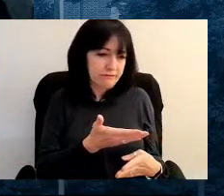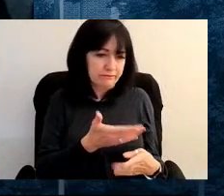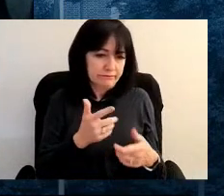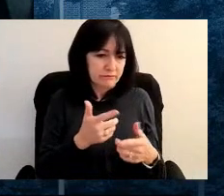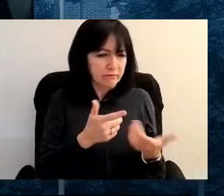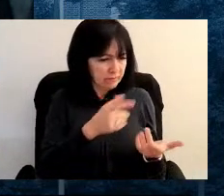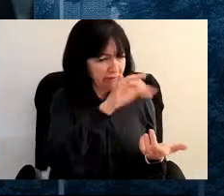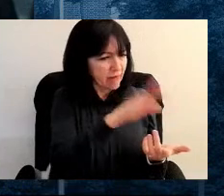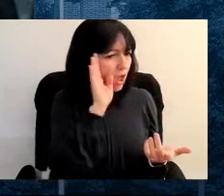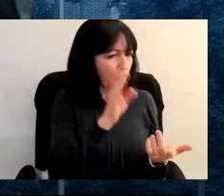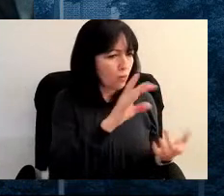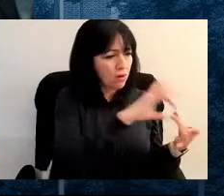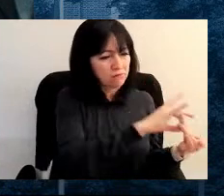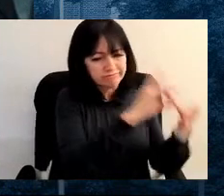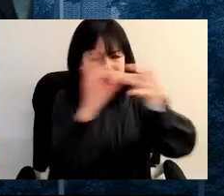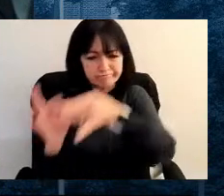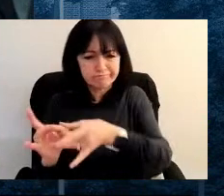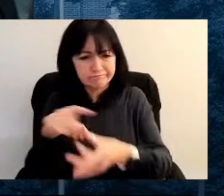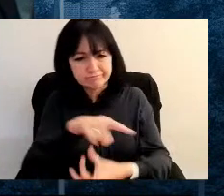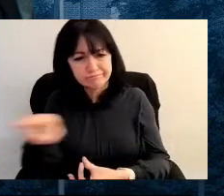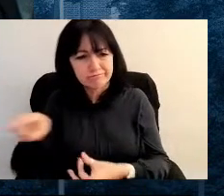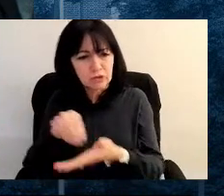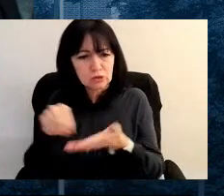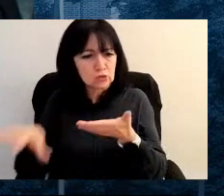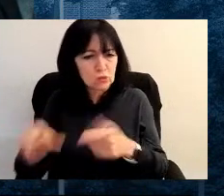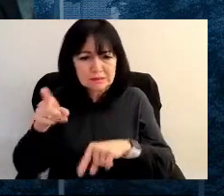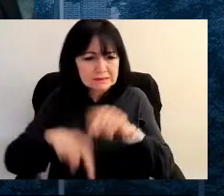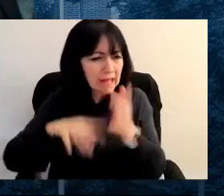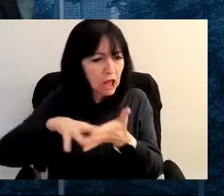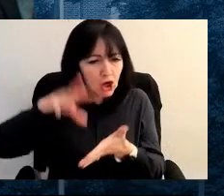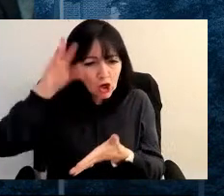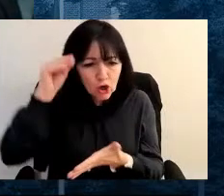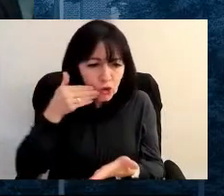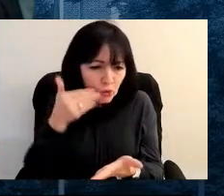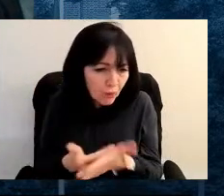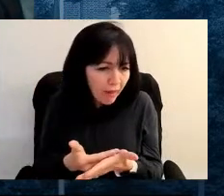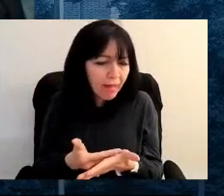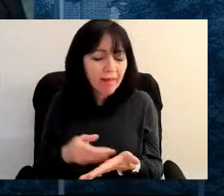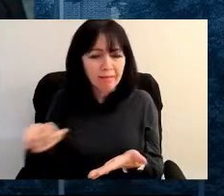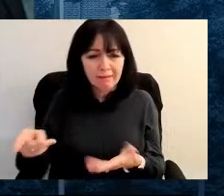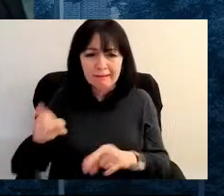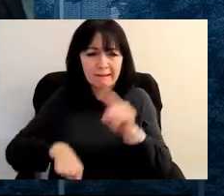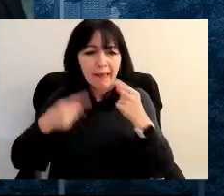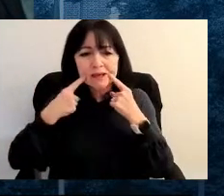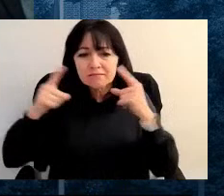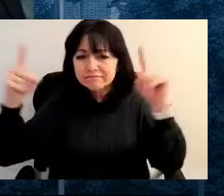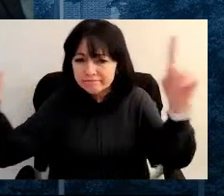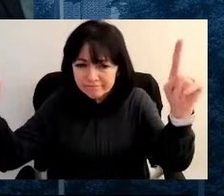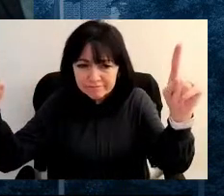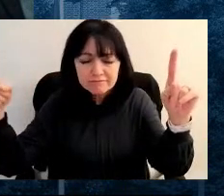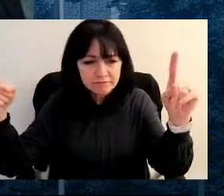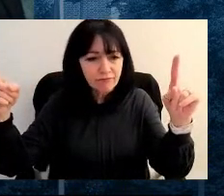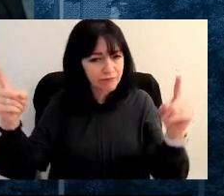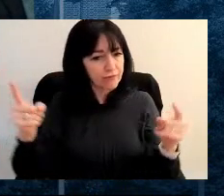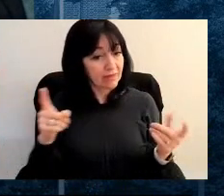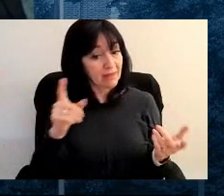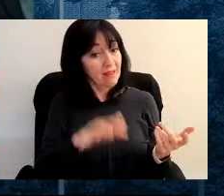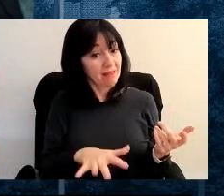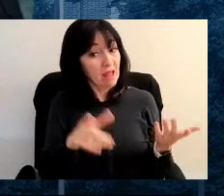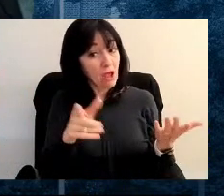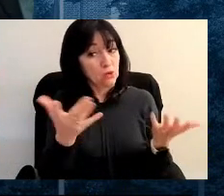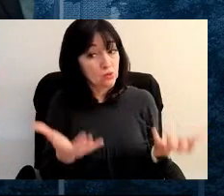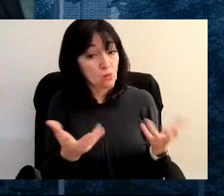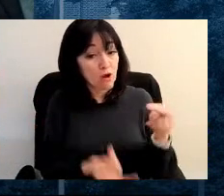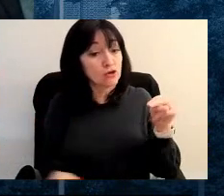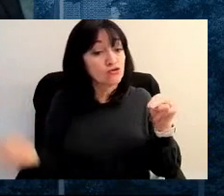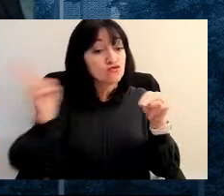ourselves. This increased support and sustained attention to concerns like this and our continued effort to raise educator pay to a respectful level,